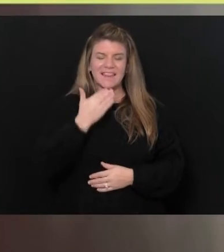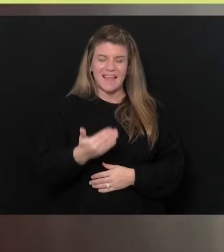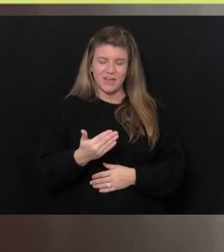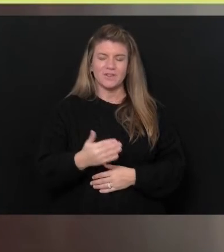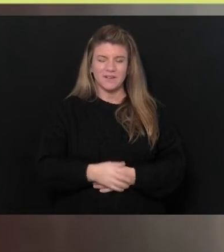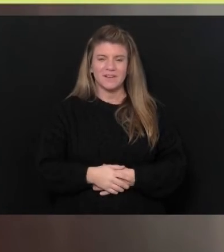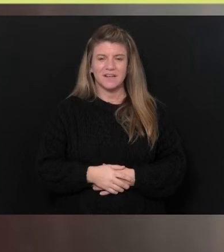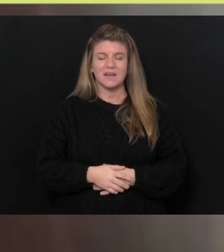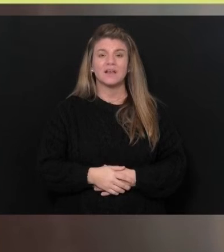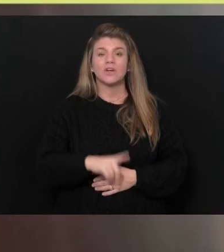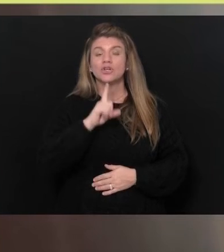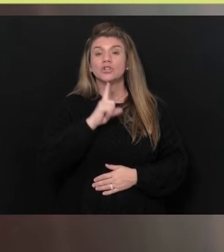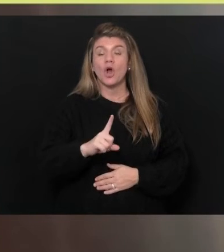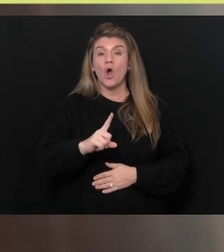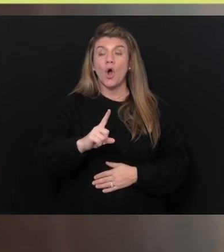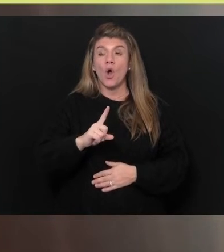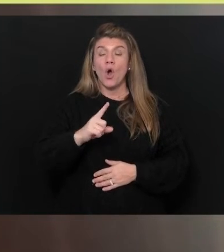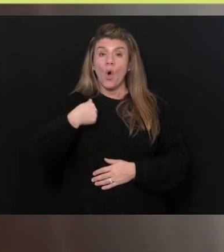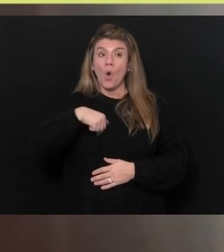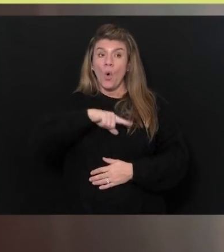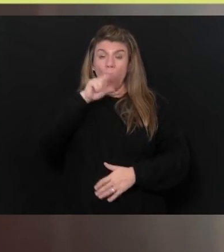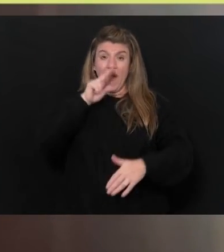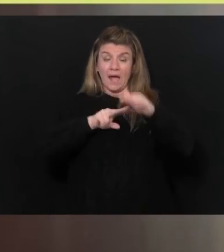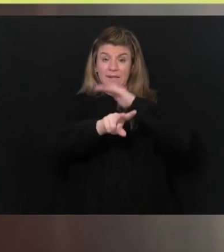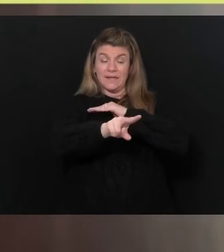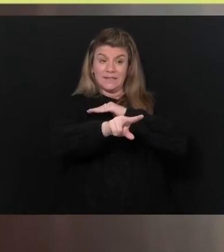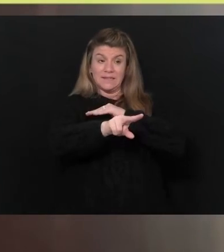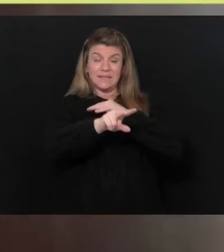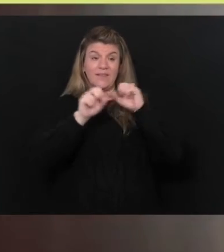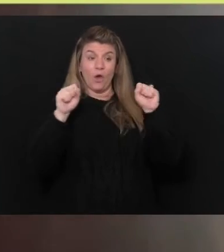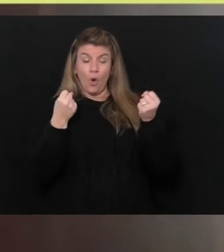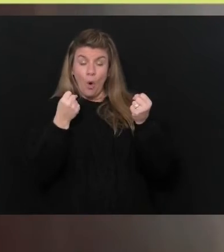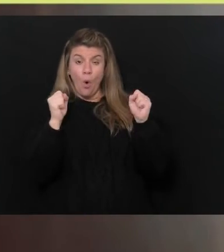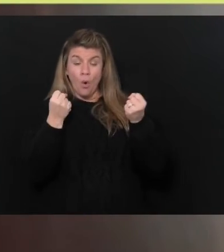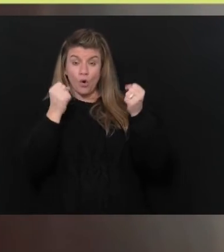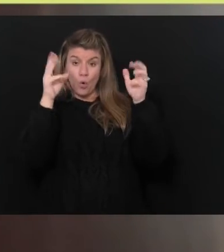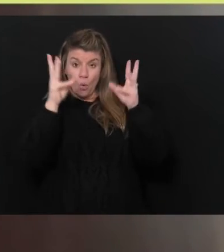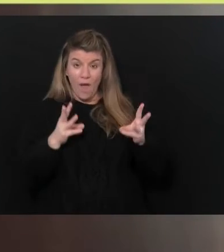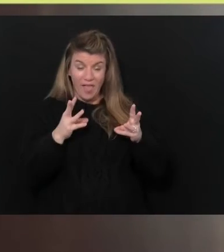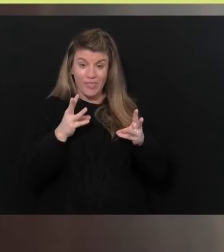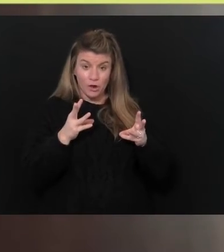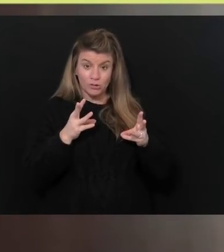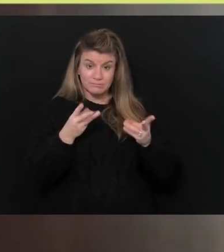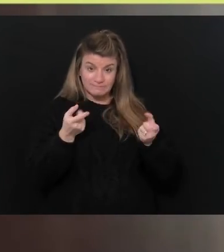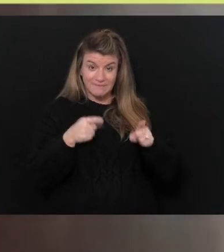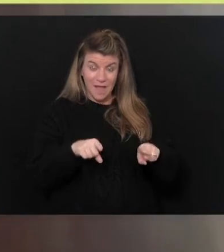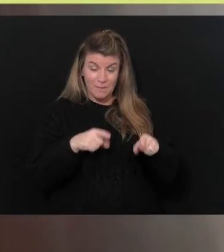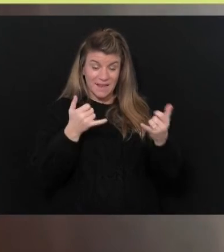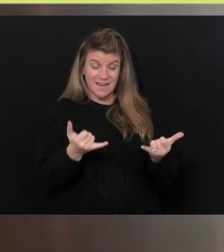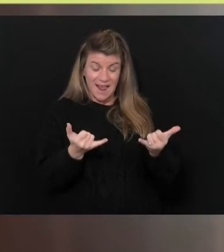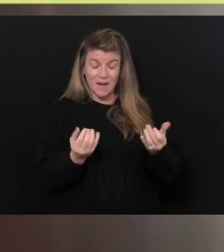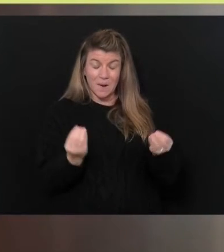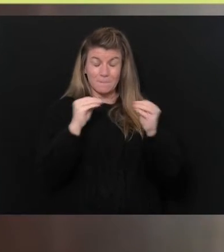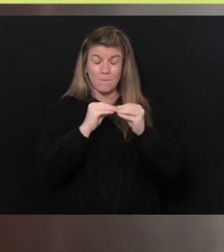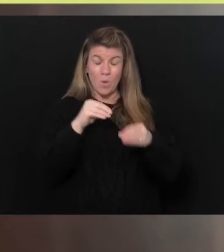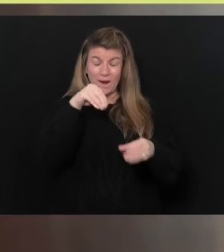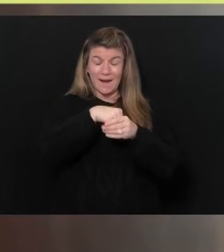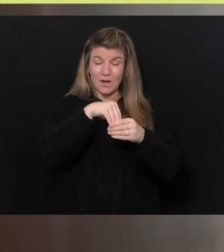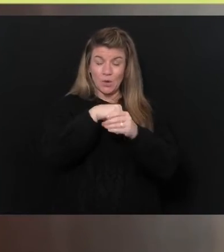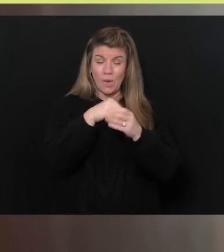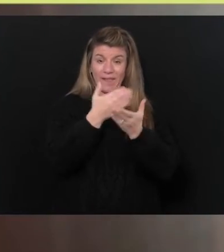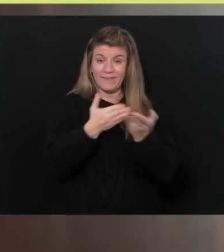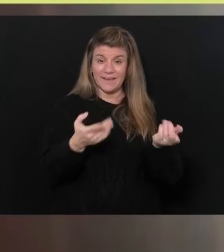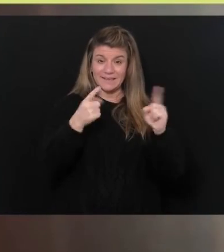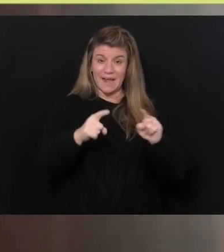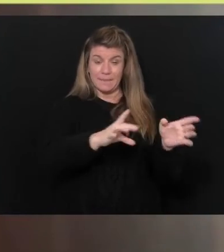you, Paul. So we anticipate, given the colder weather coming up and the more indoor connections between